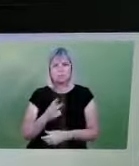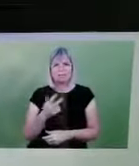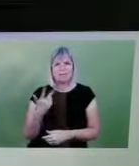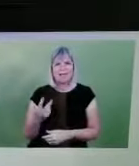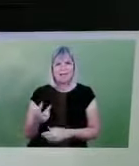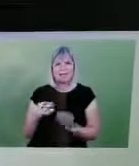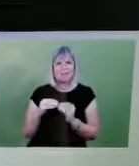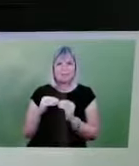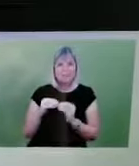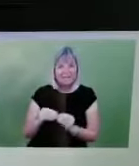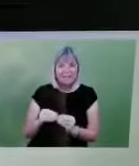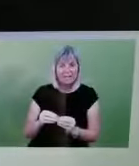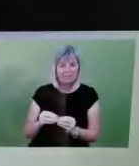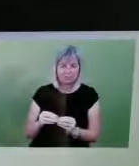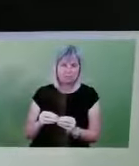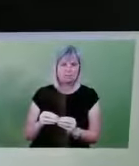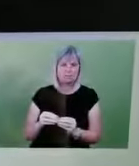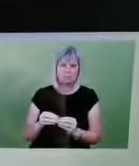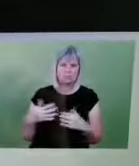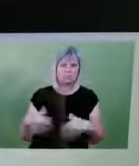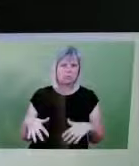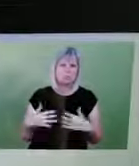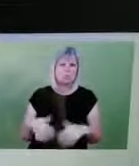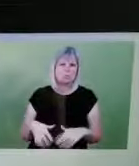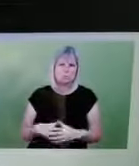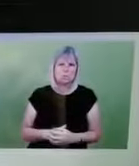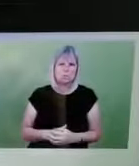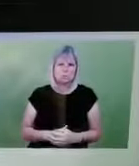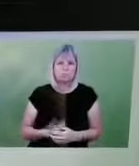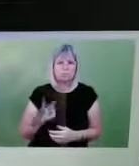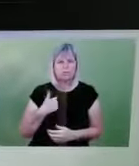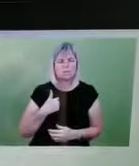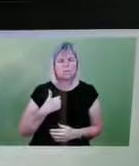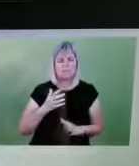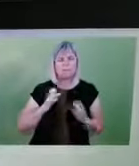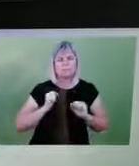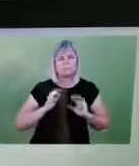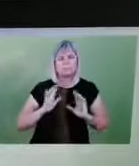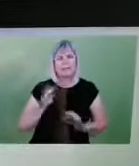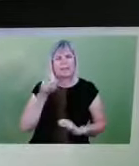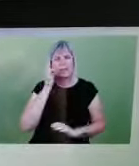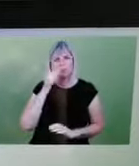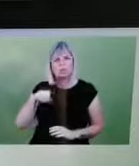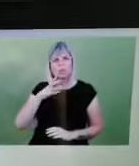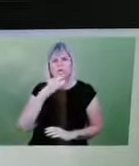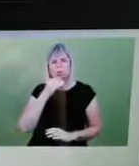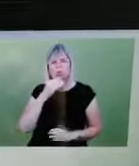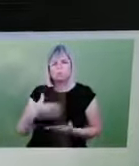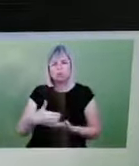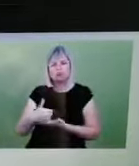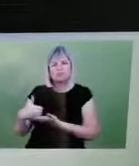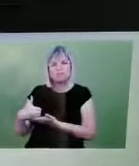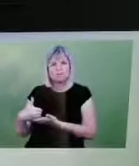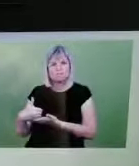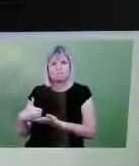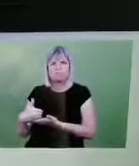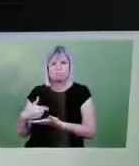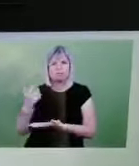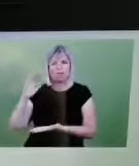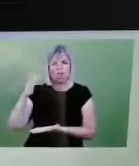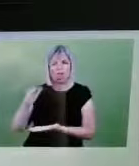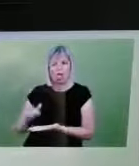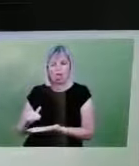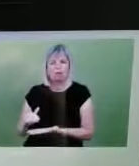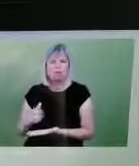decade. We accept that councils using reserves and selective borrowing to avoid making cuts would just be buying time. There'll have to be a showdown with